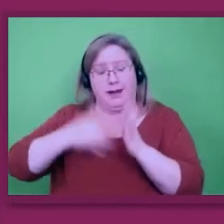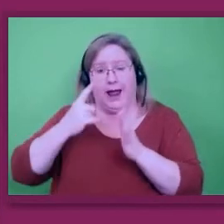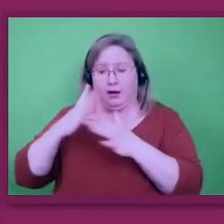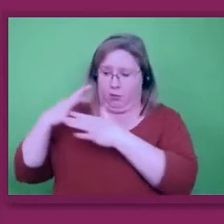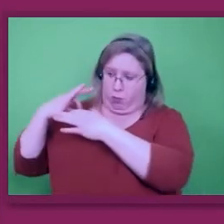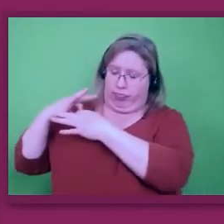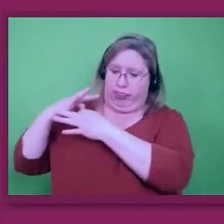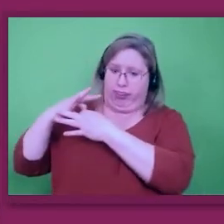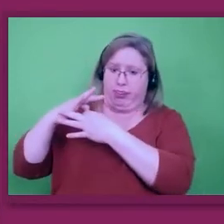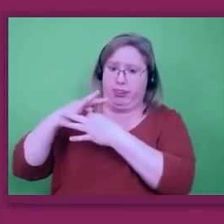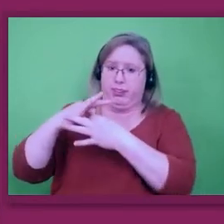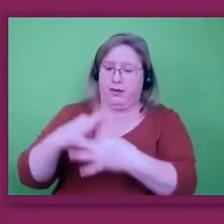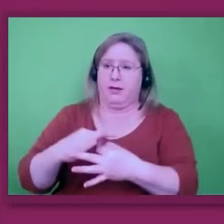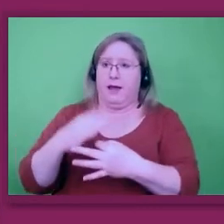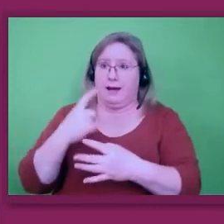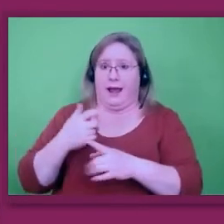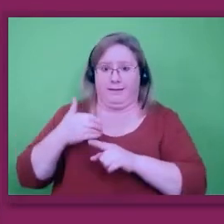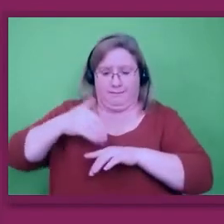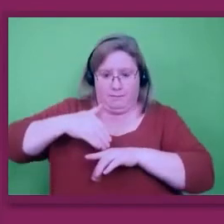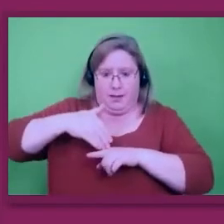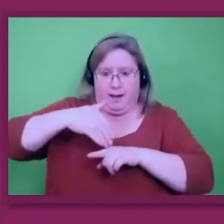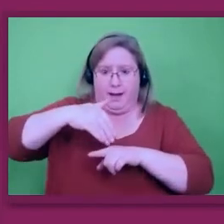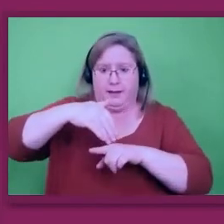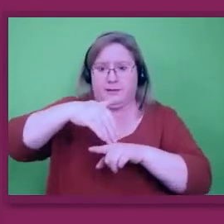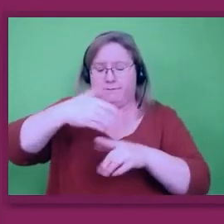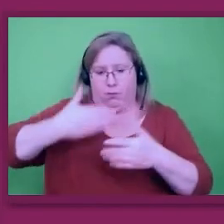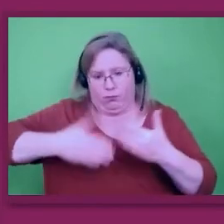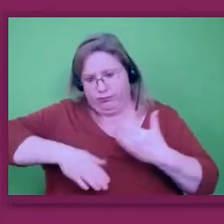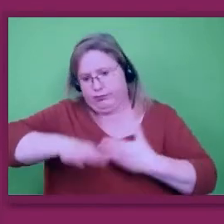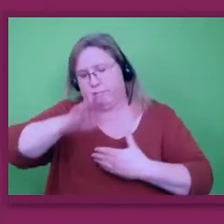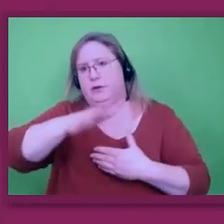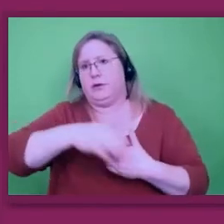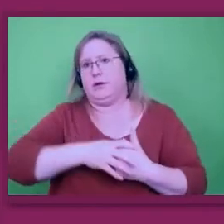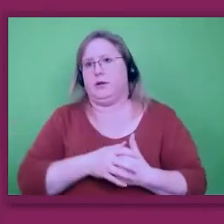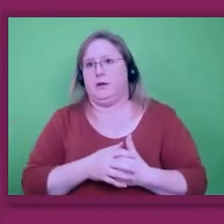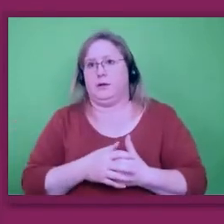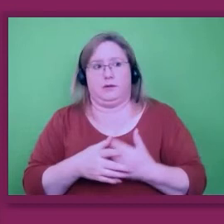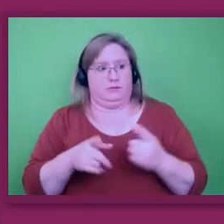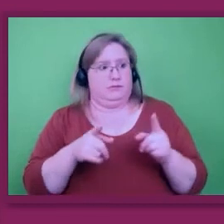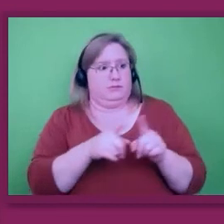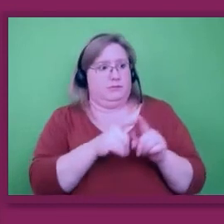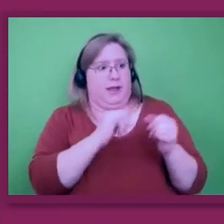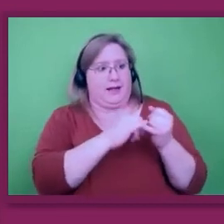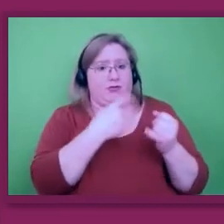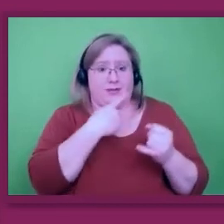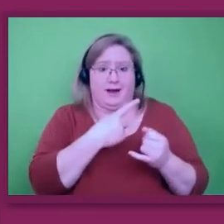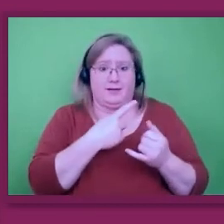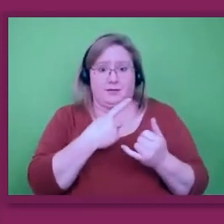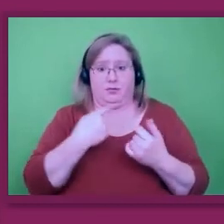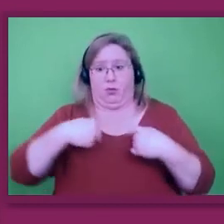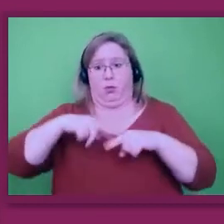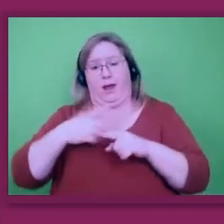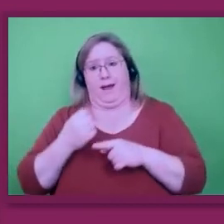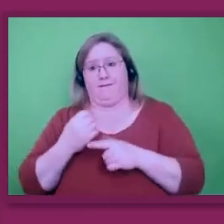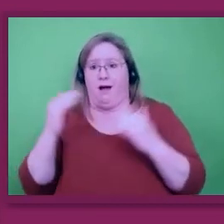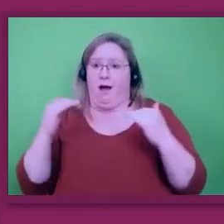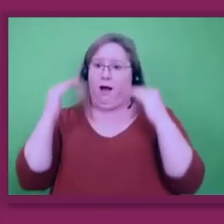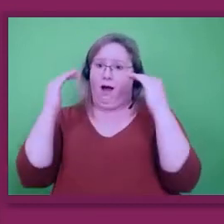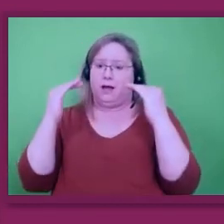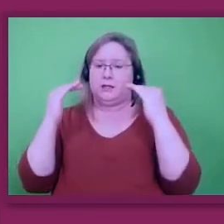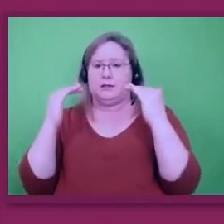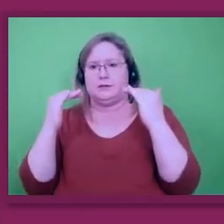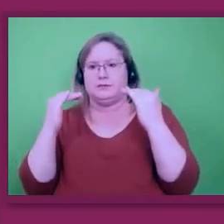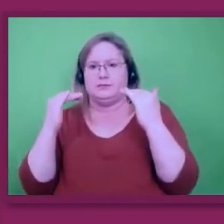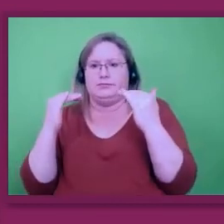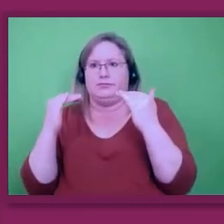effects. Like Sandra was mentioning, we have higher levels of mental health, and we're less likely to get the help for that.